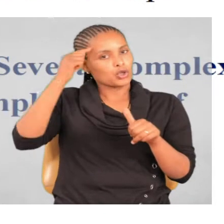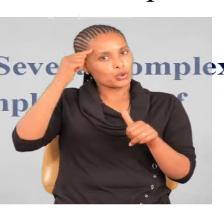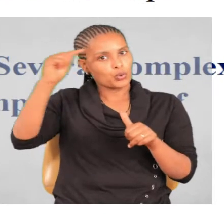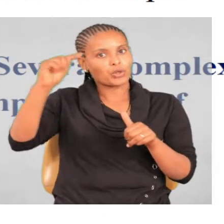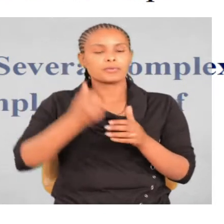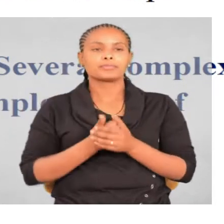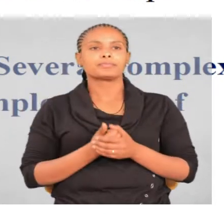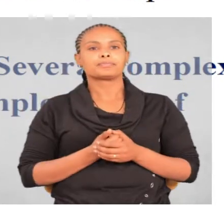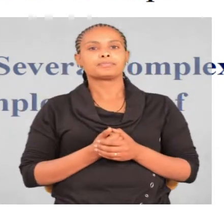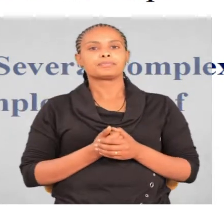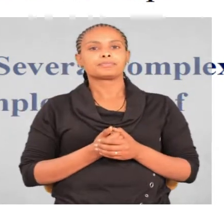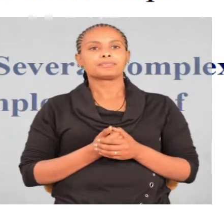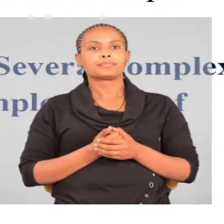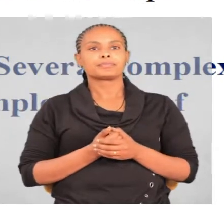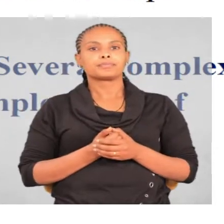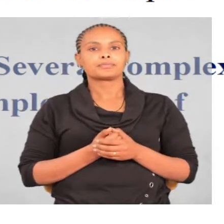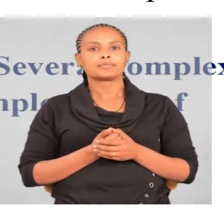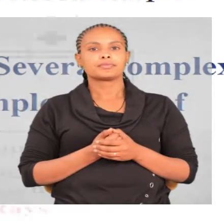theory.